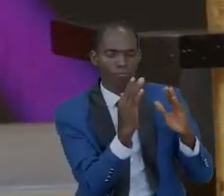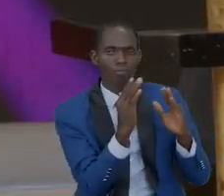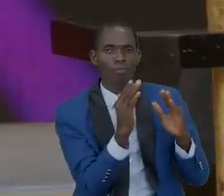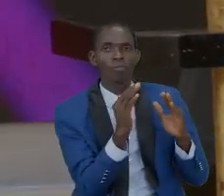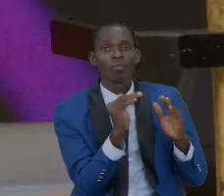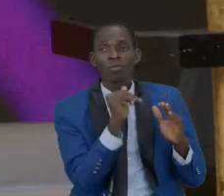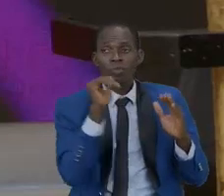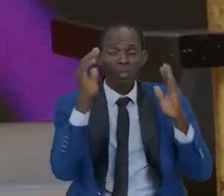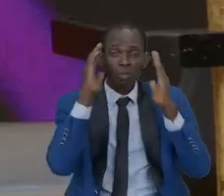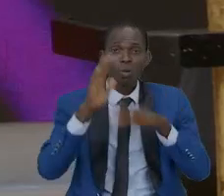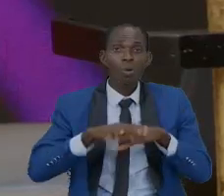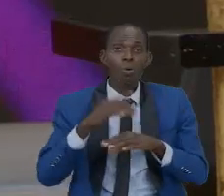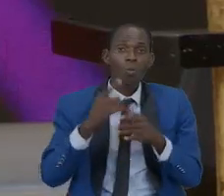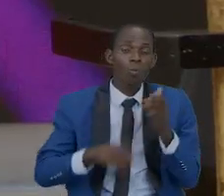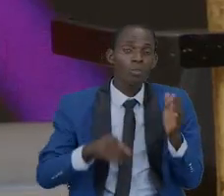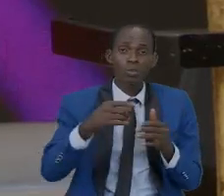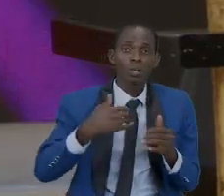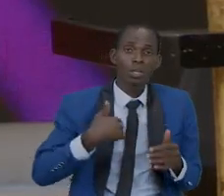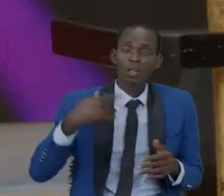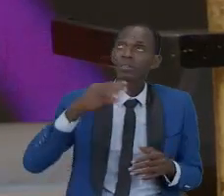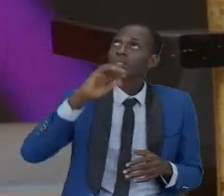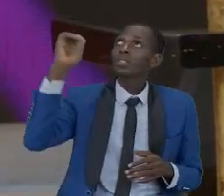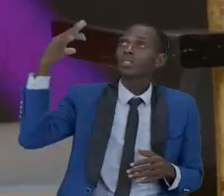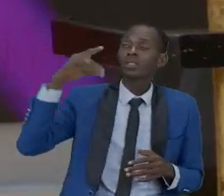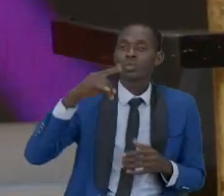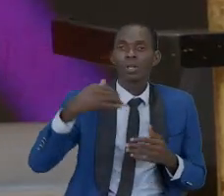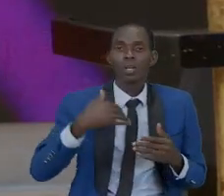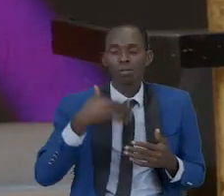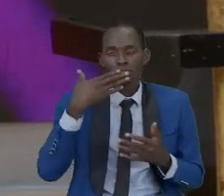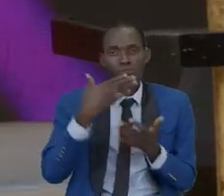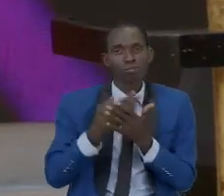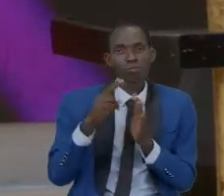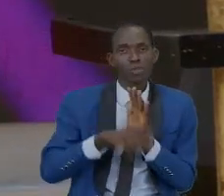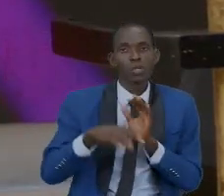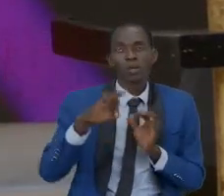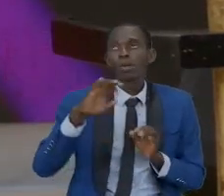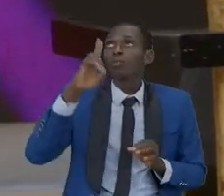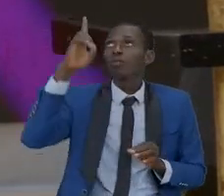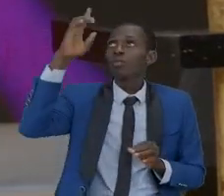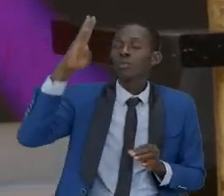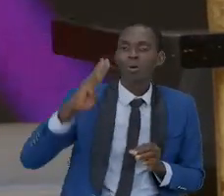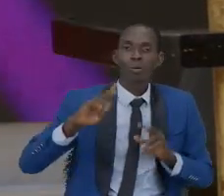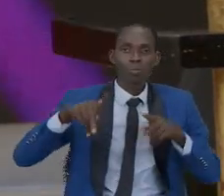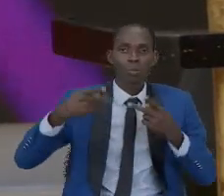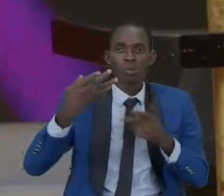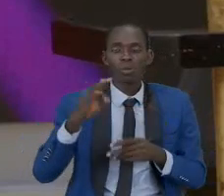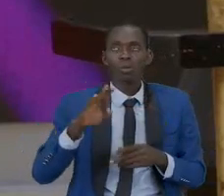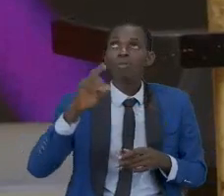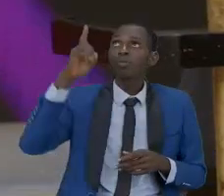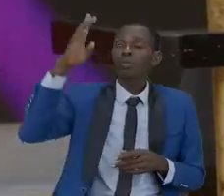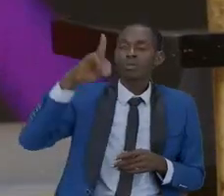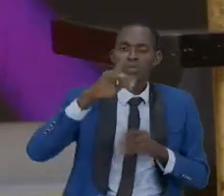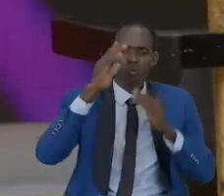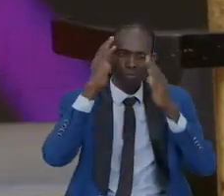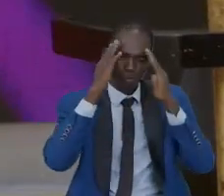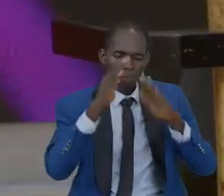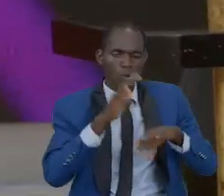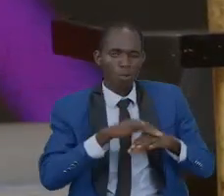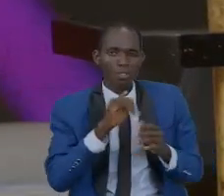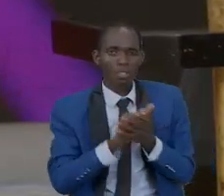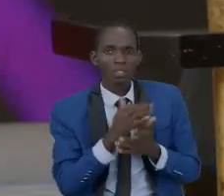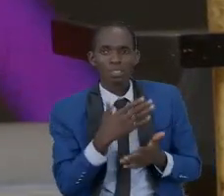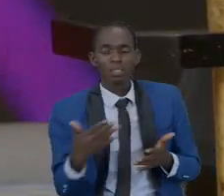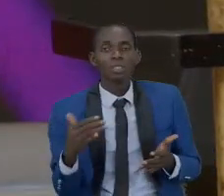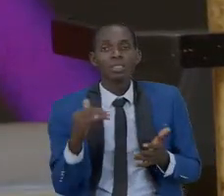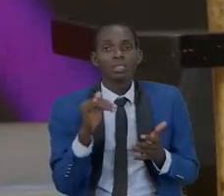have the grace you have the goodness of God and the provision of God you focus on that's the inner that